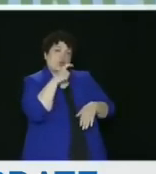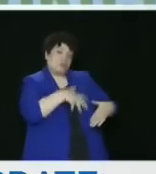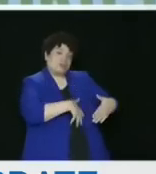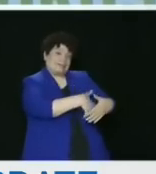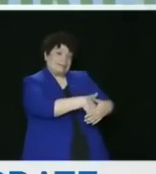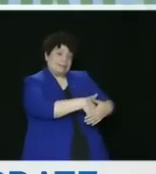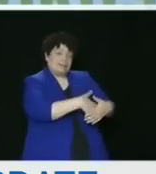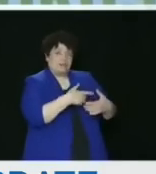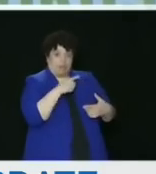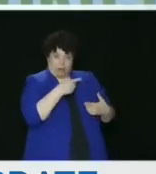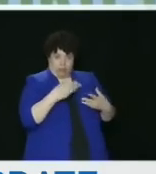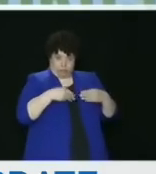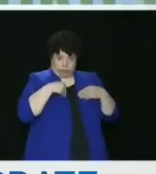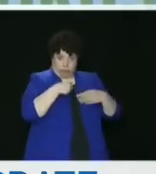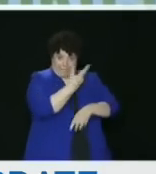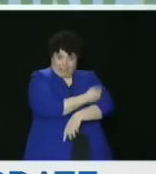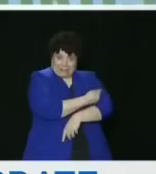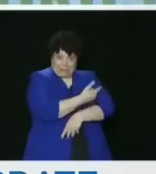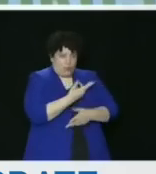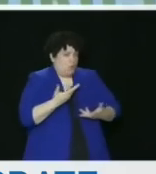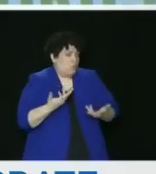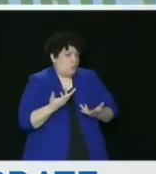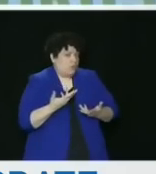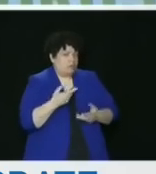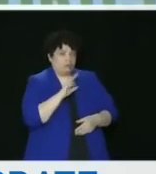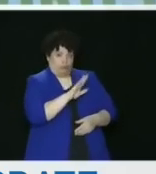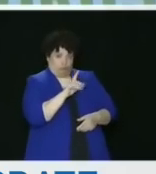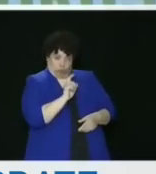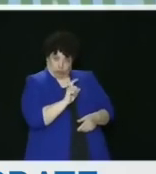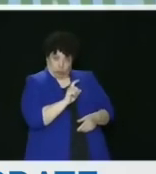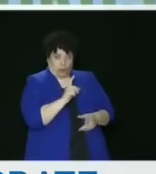vaccine? What should they be doing right now?